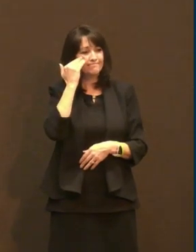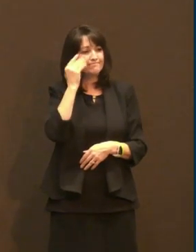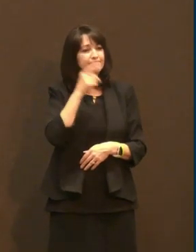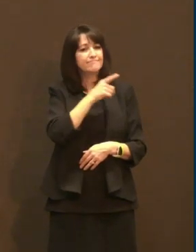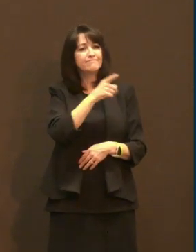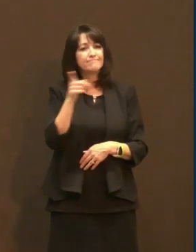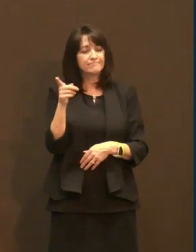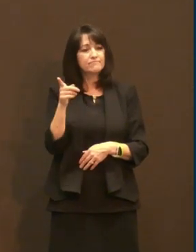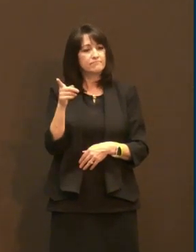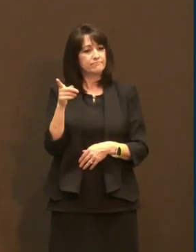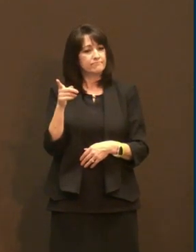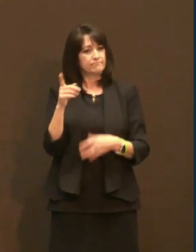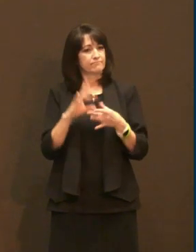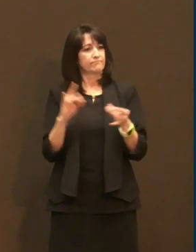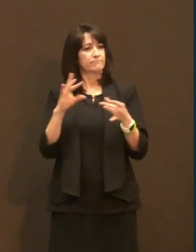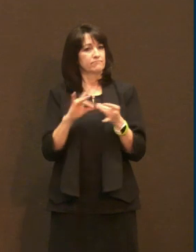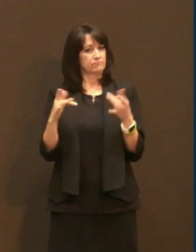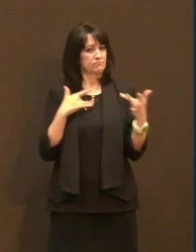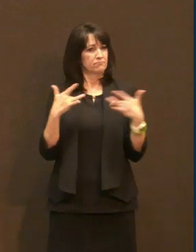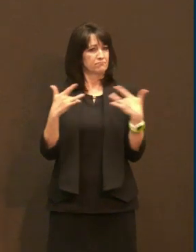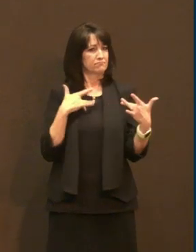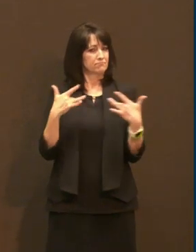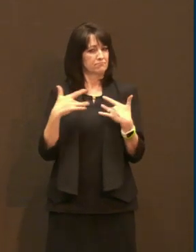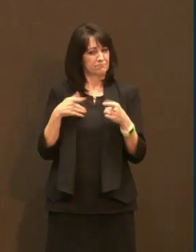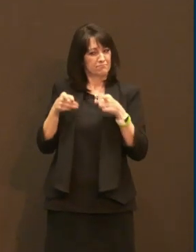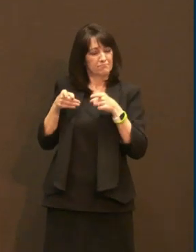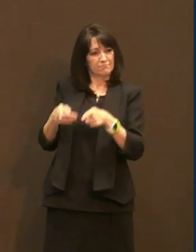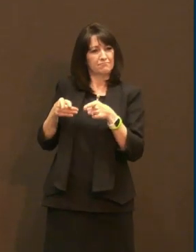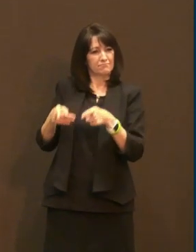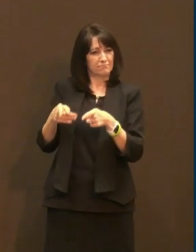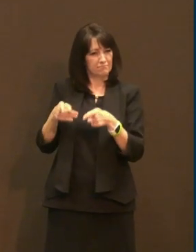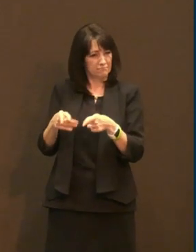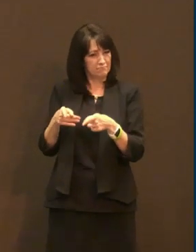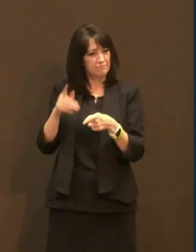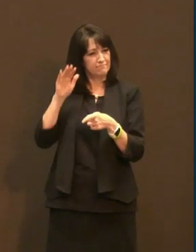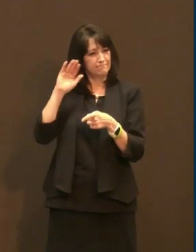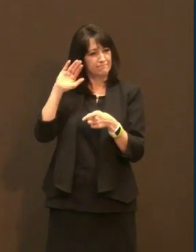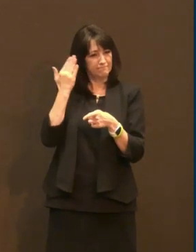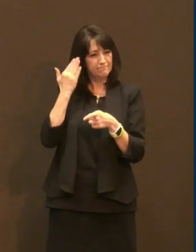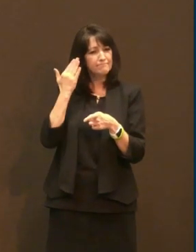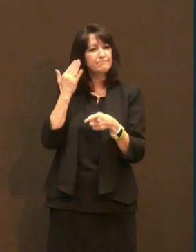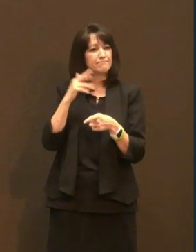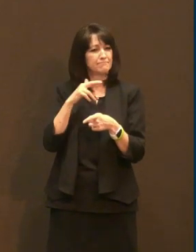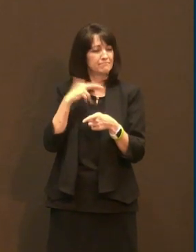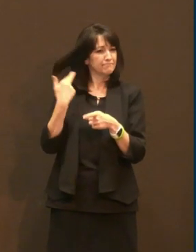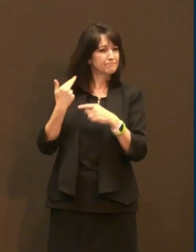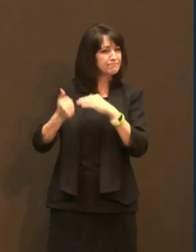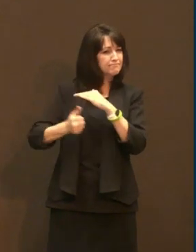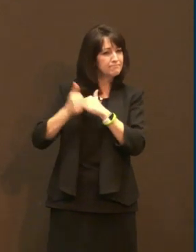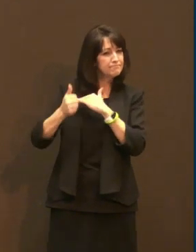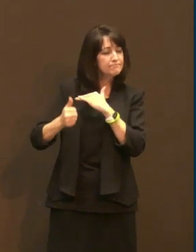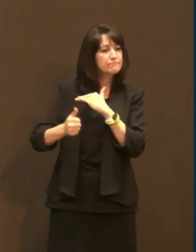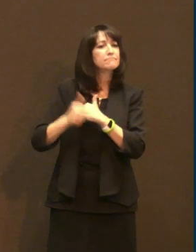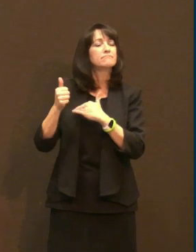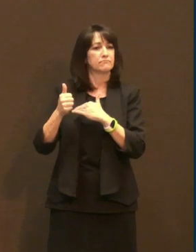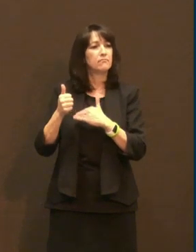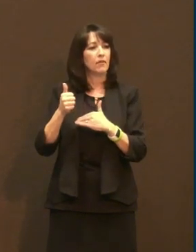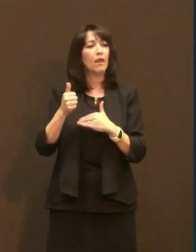and we have implemented a number of measures to help, whether it's to